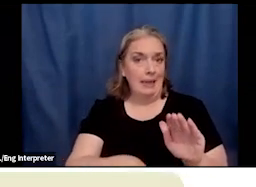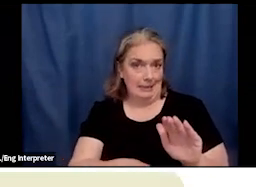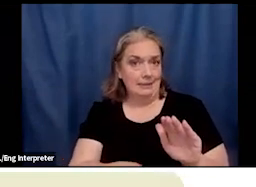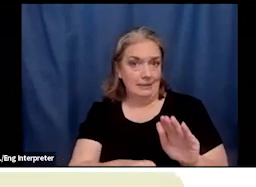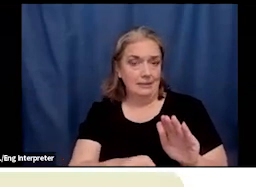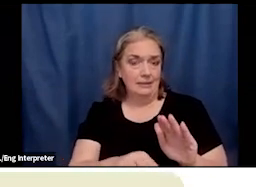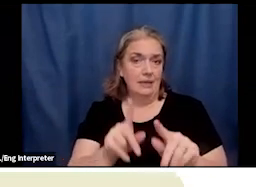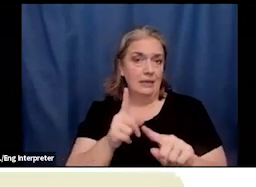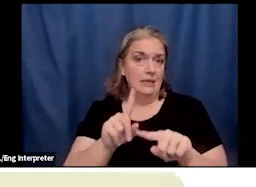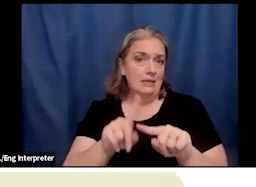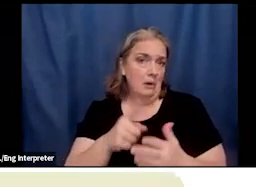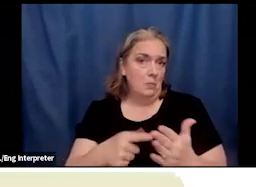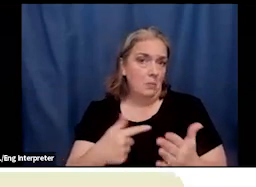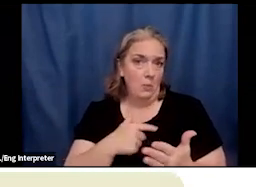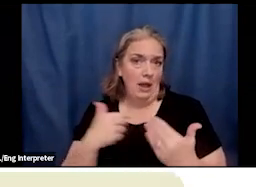for your application overall.